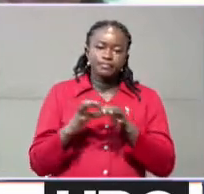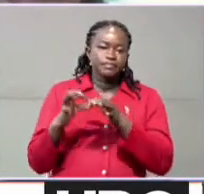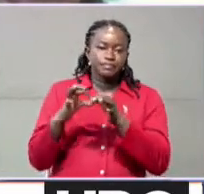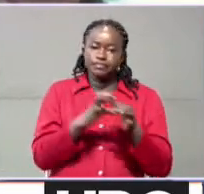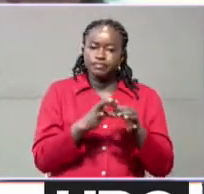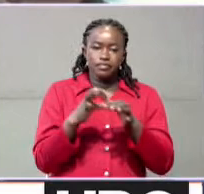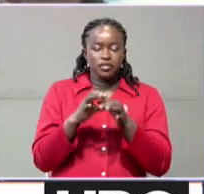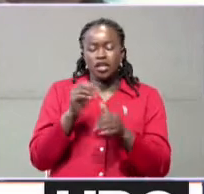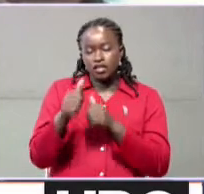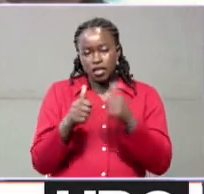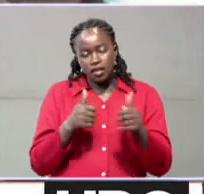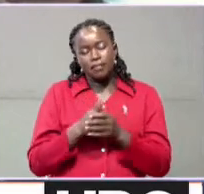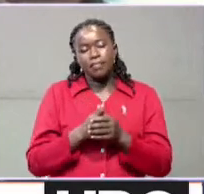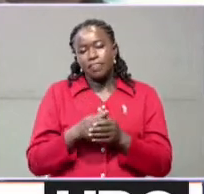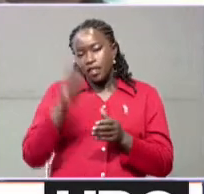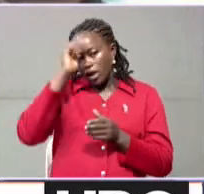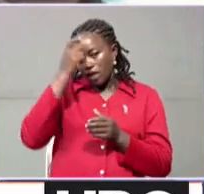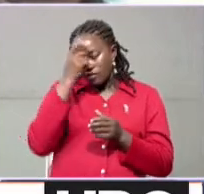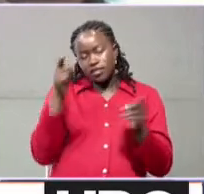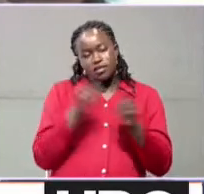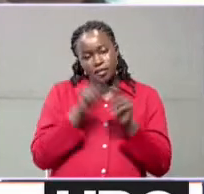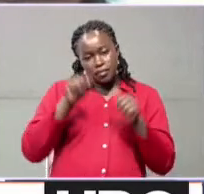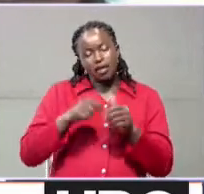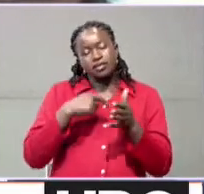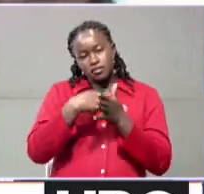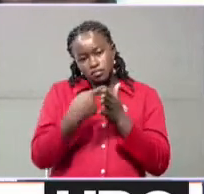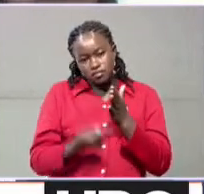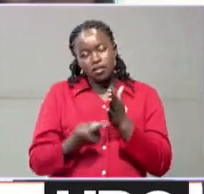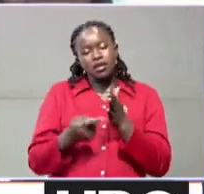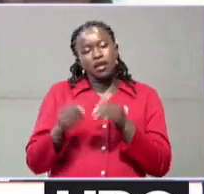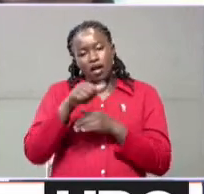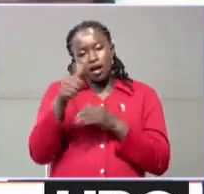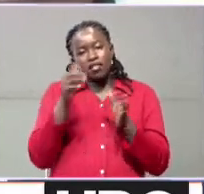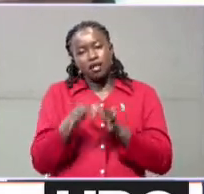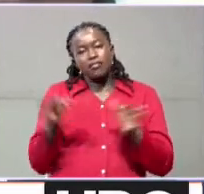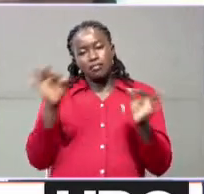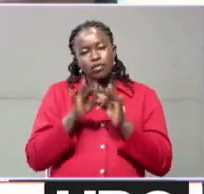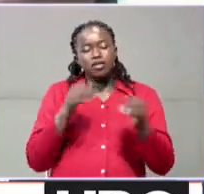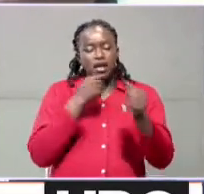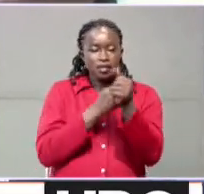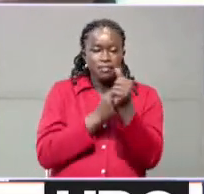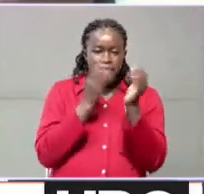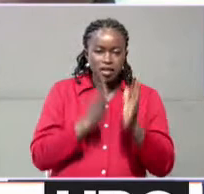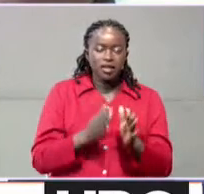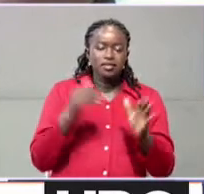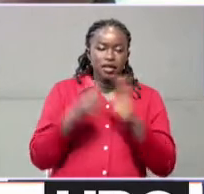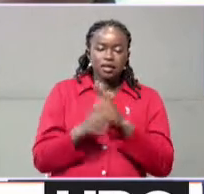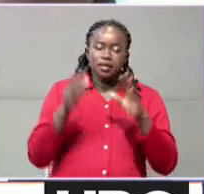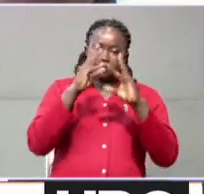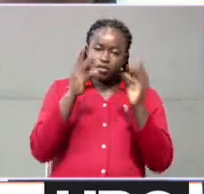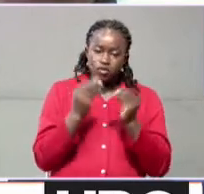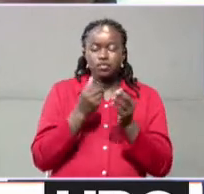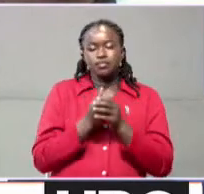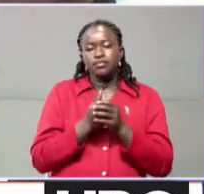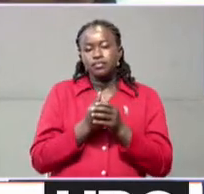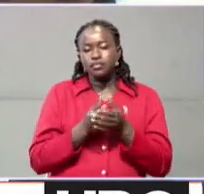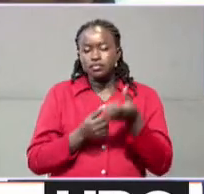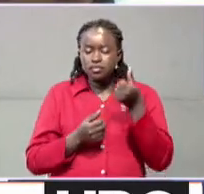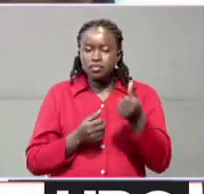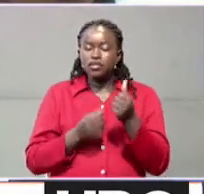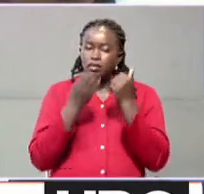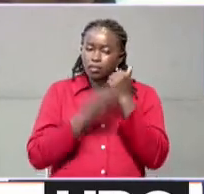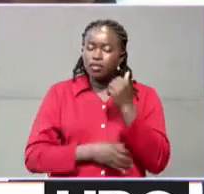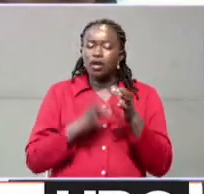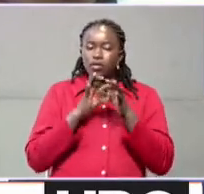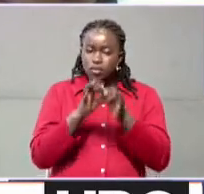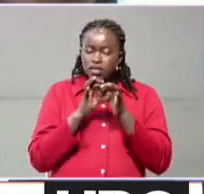b government should equally prioritize other important pillars under the model number six poor coordination and linkage